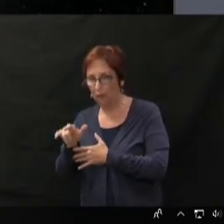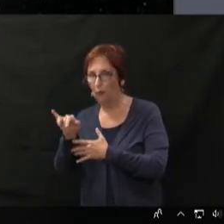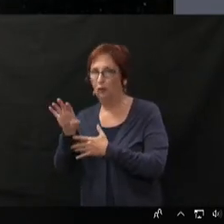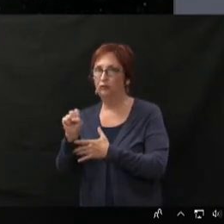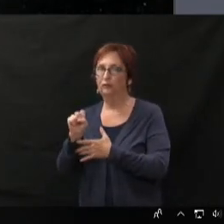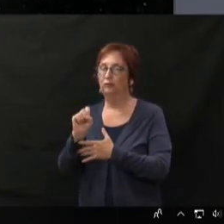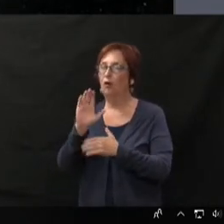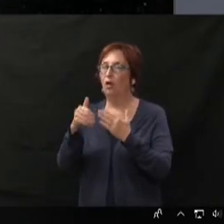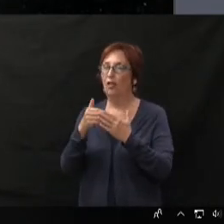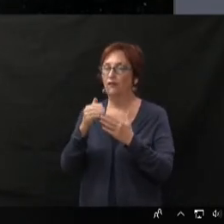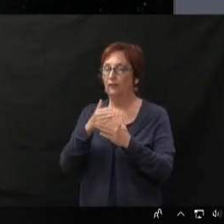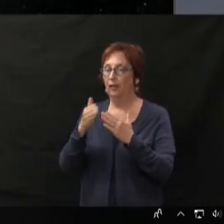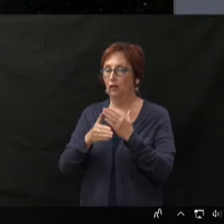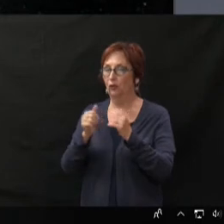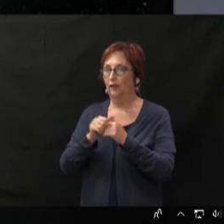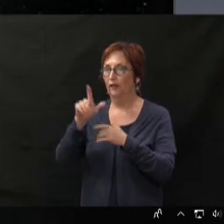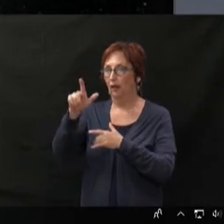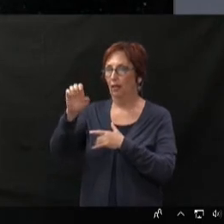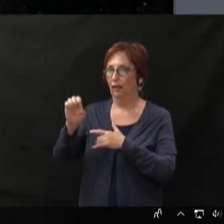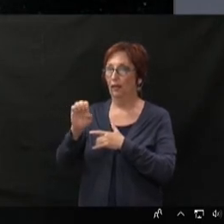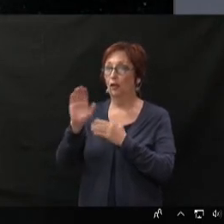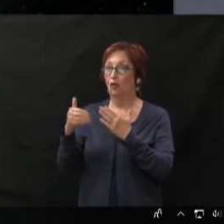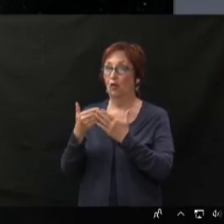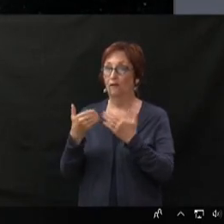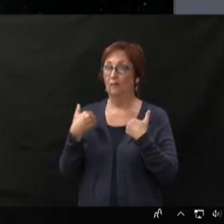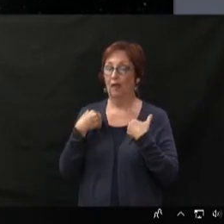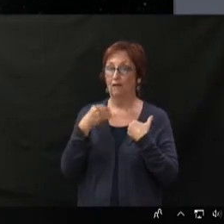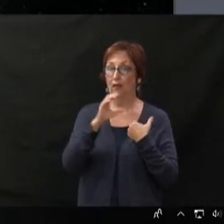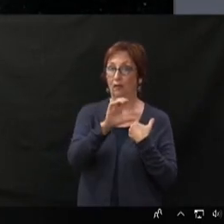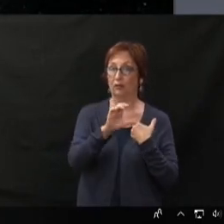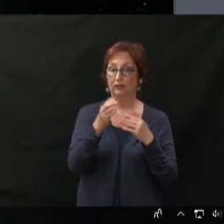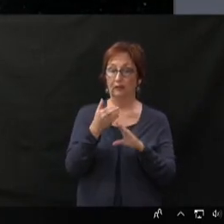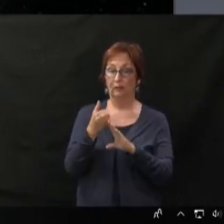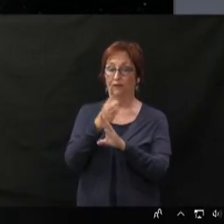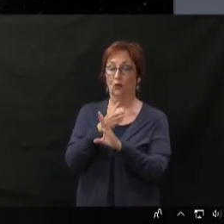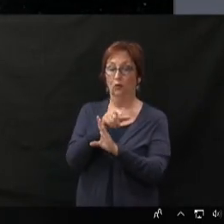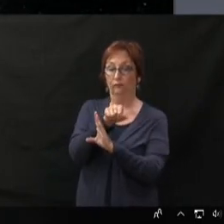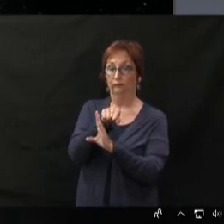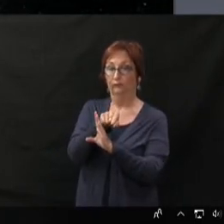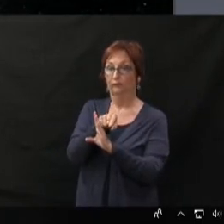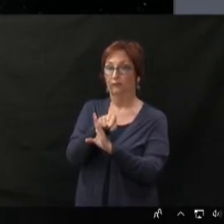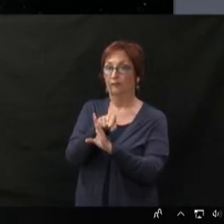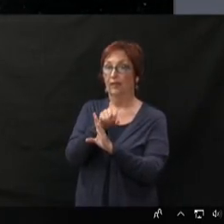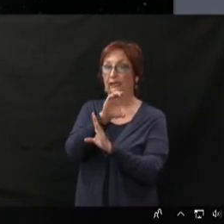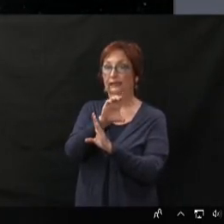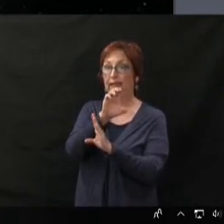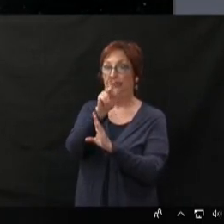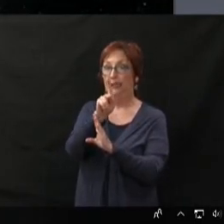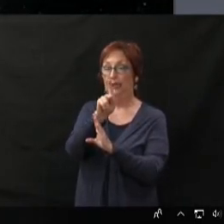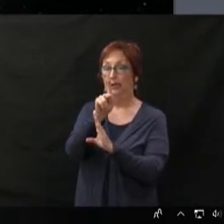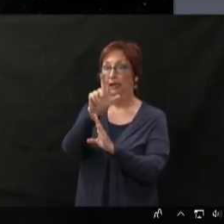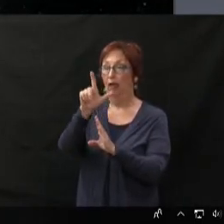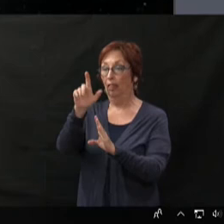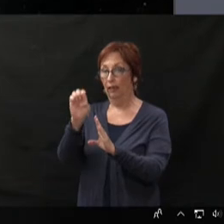of them have a consonant before it. And CK and ST have two